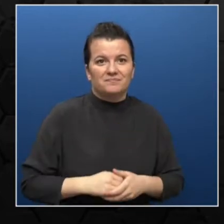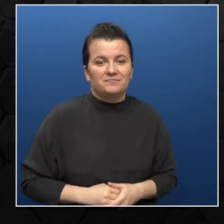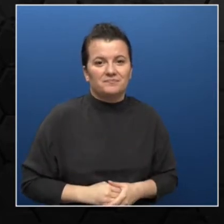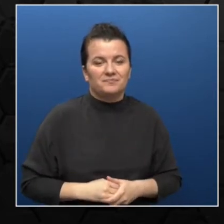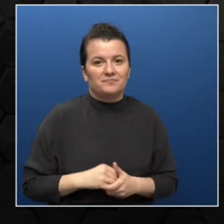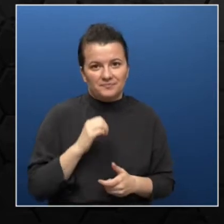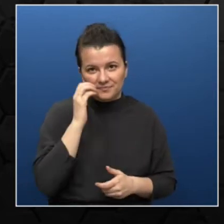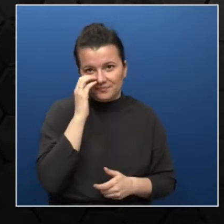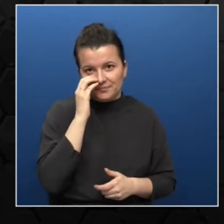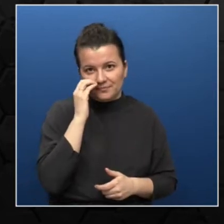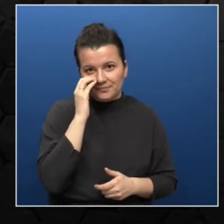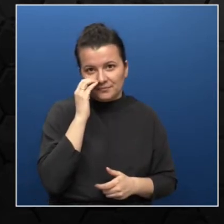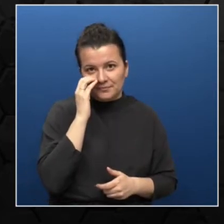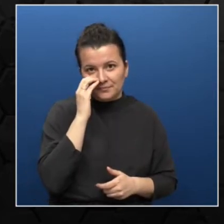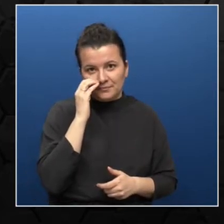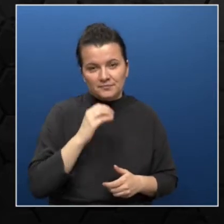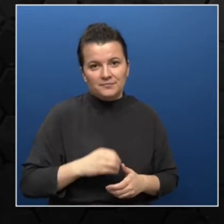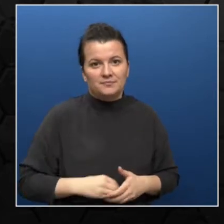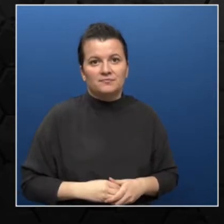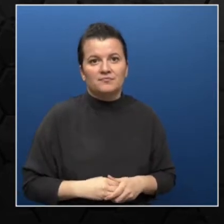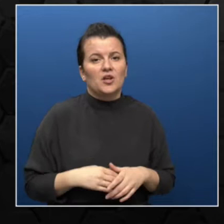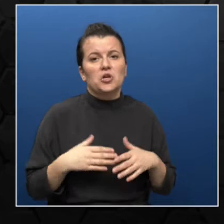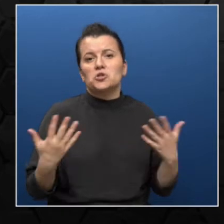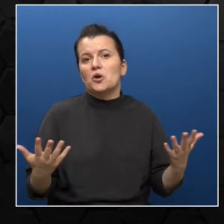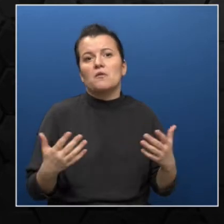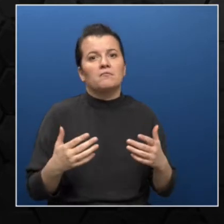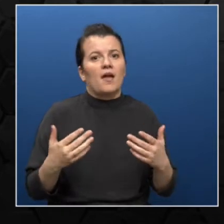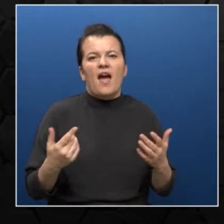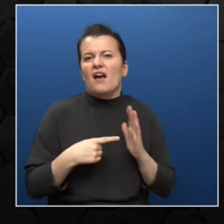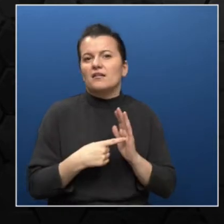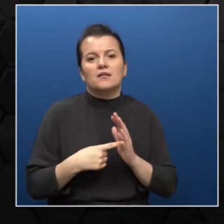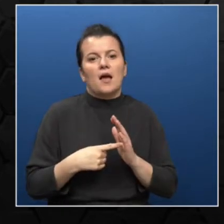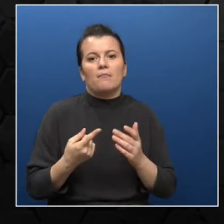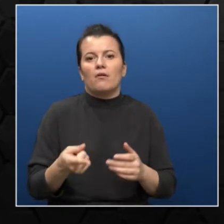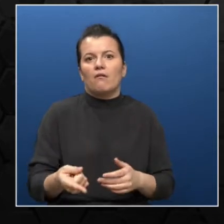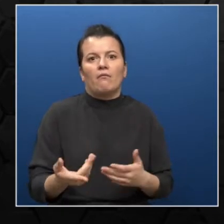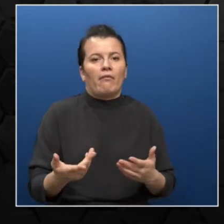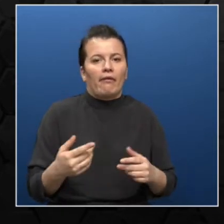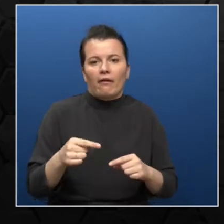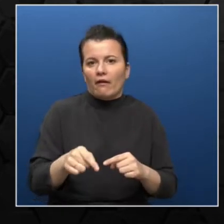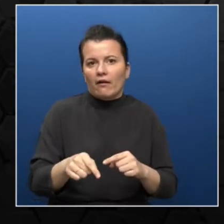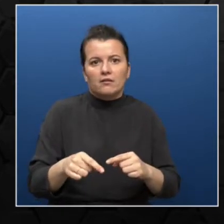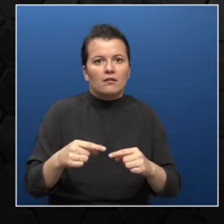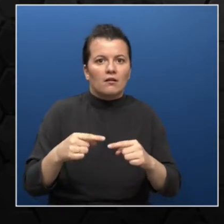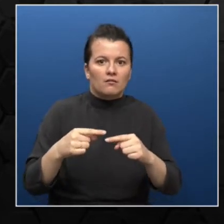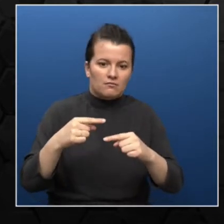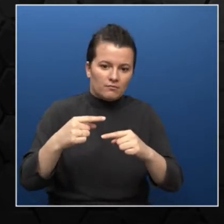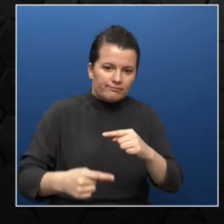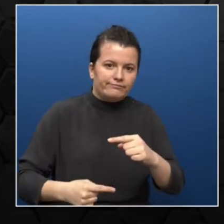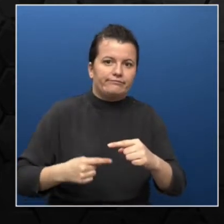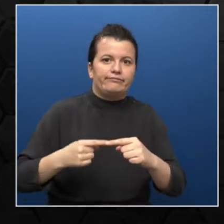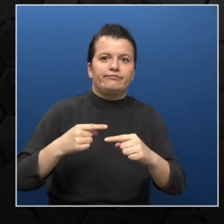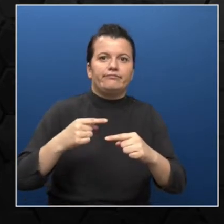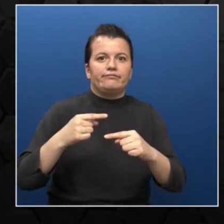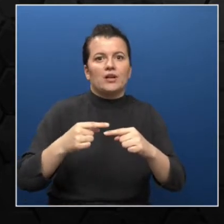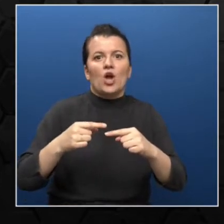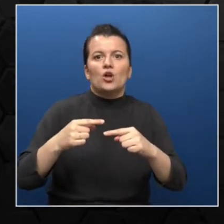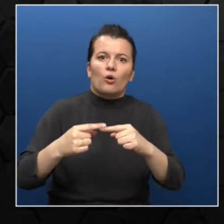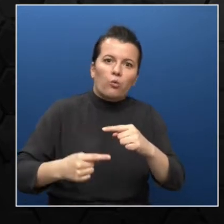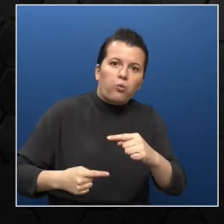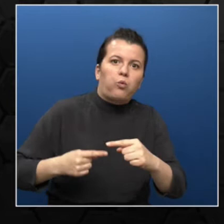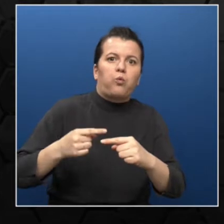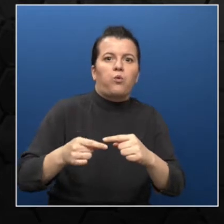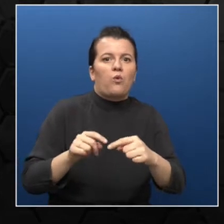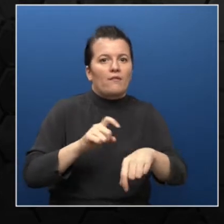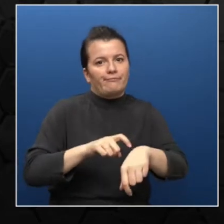model that is waiting for a cycle through the cloud. So some sort of cloud service which is hosting